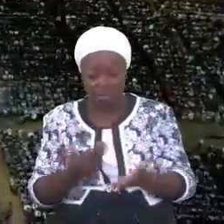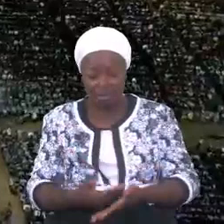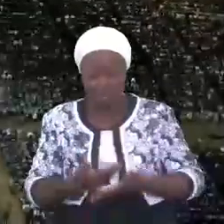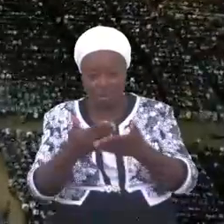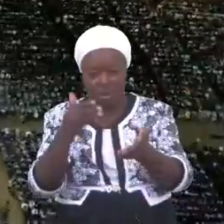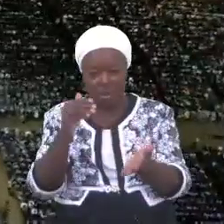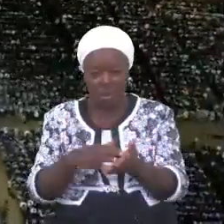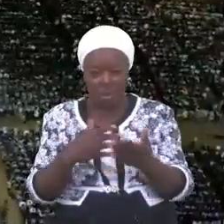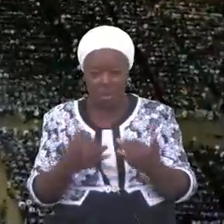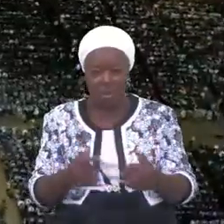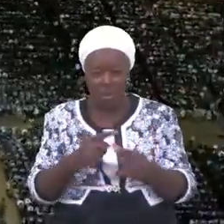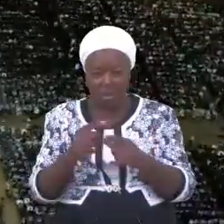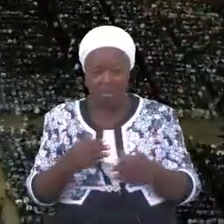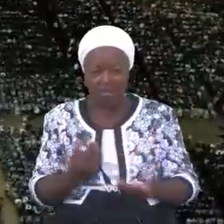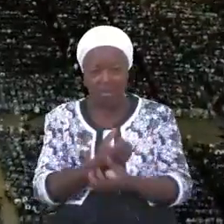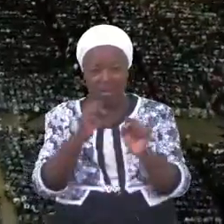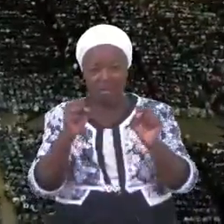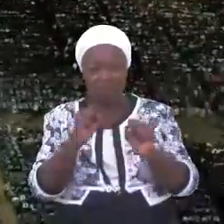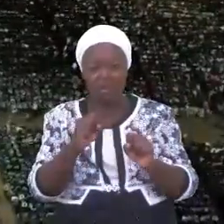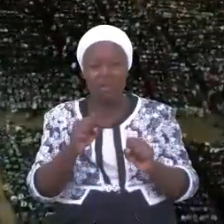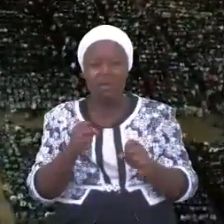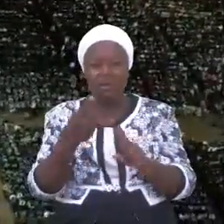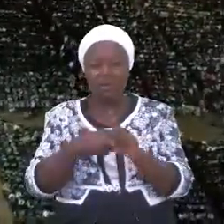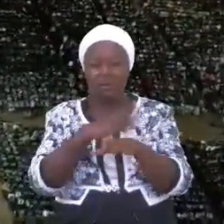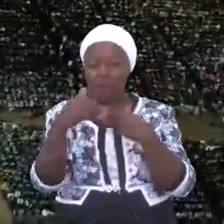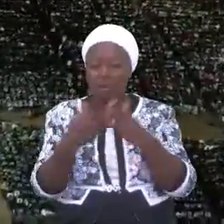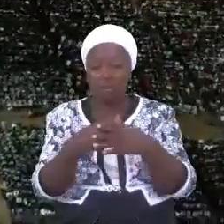And if you have filled your form, the slip,